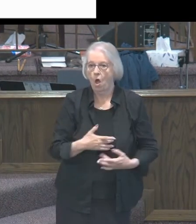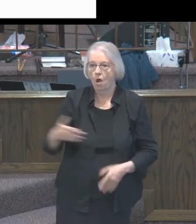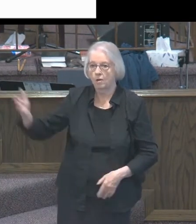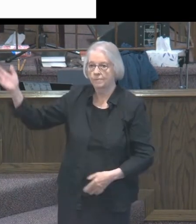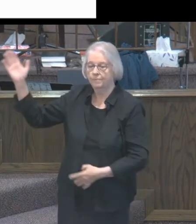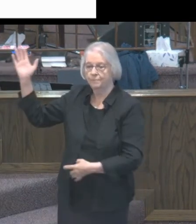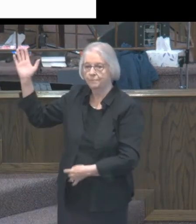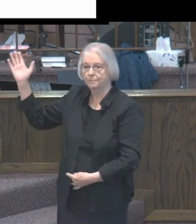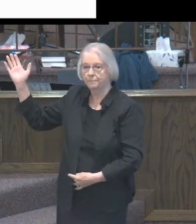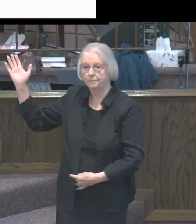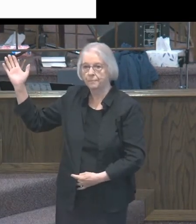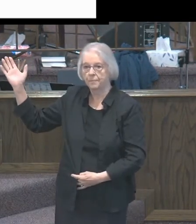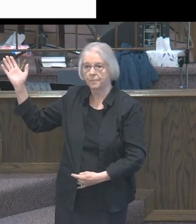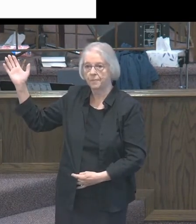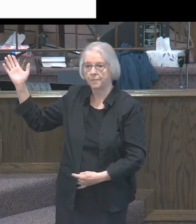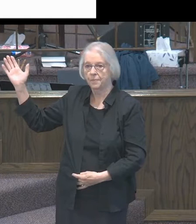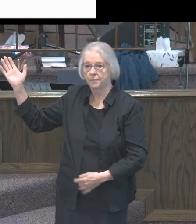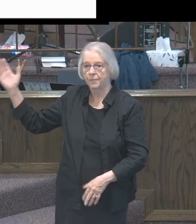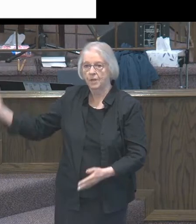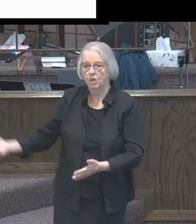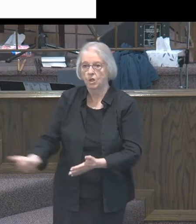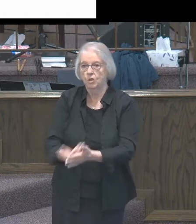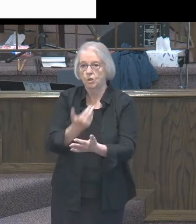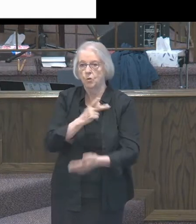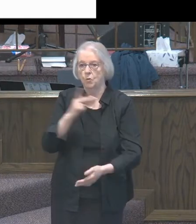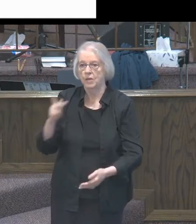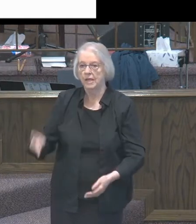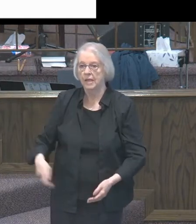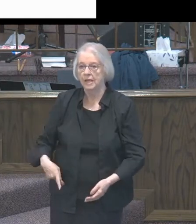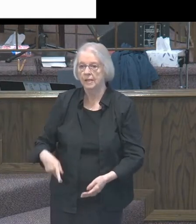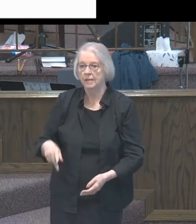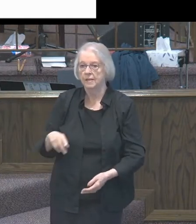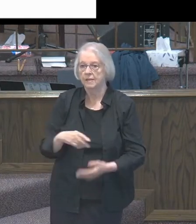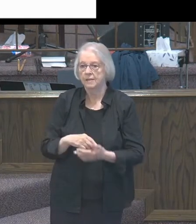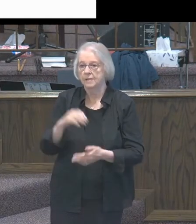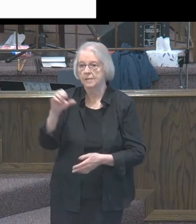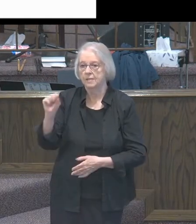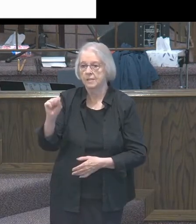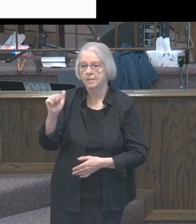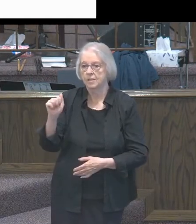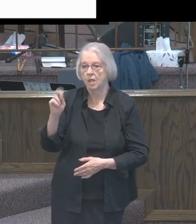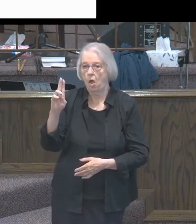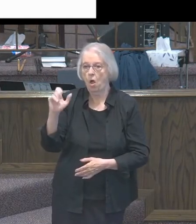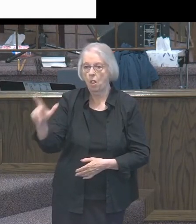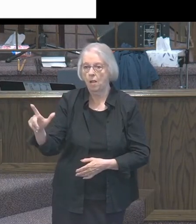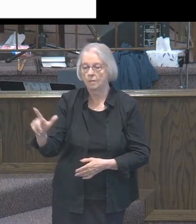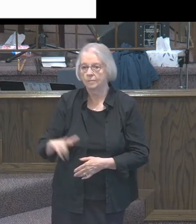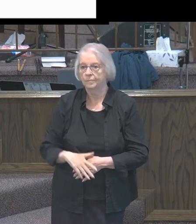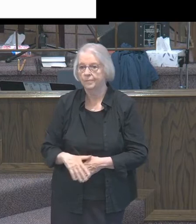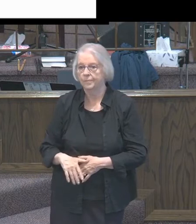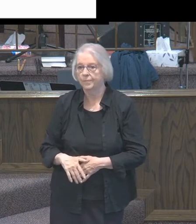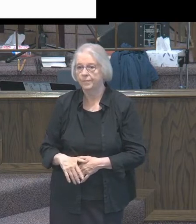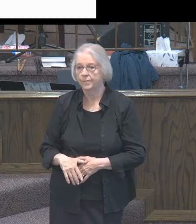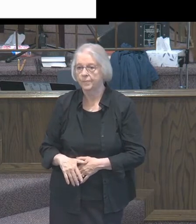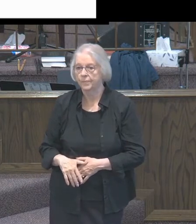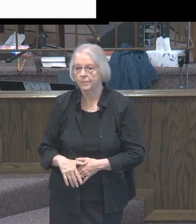1 Samuel 16:7. "There's a new king that's going to be had. Saul has been rejected as king. And Nathan the prophet comes to Jesse and says, I